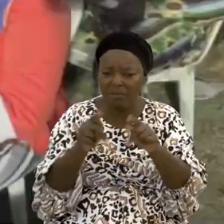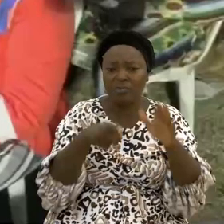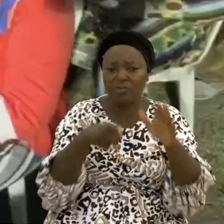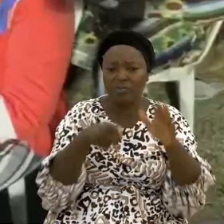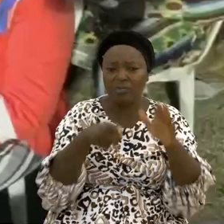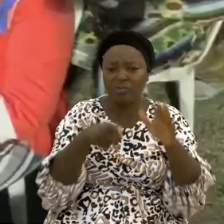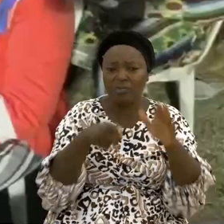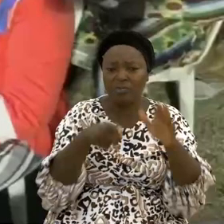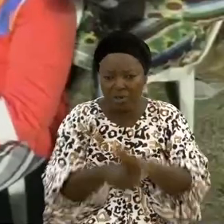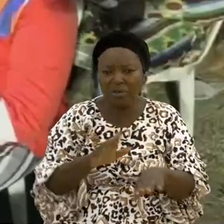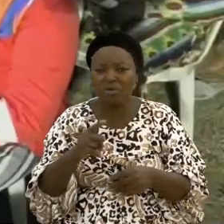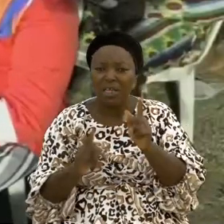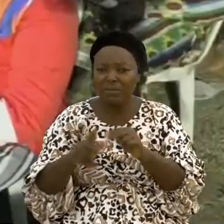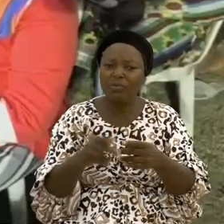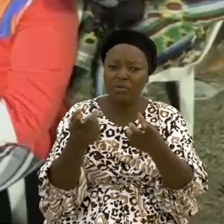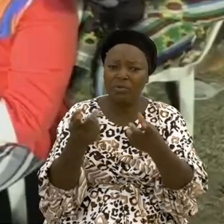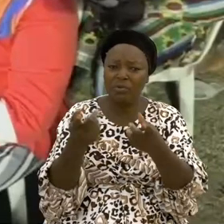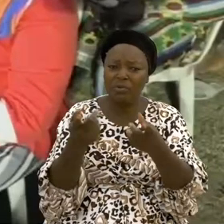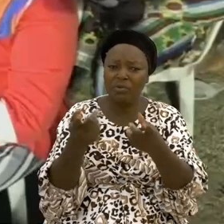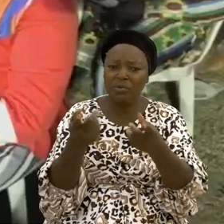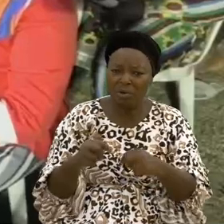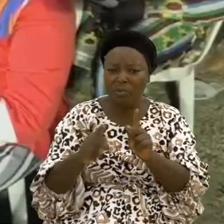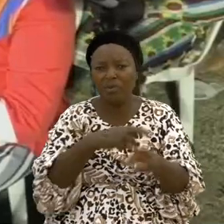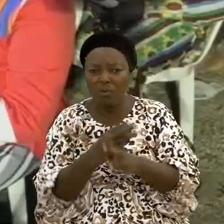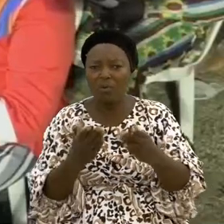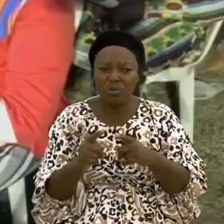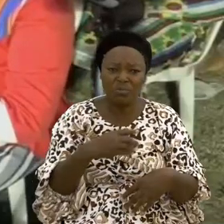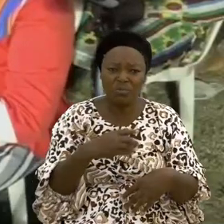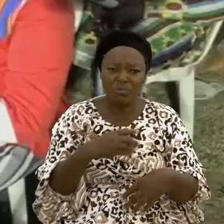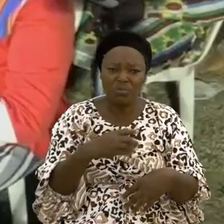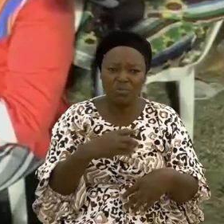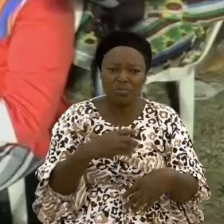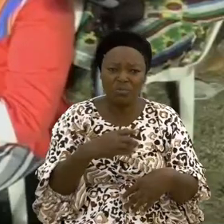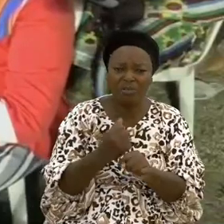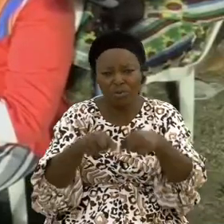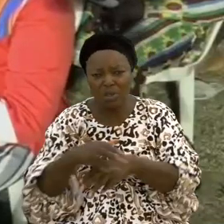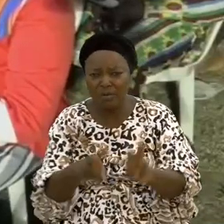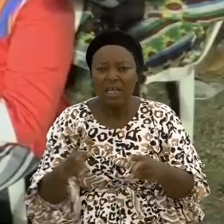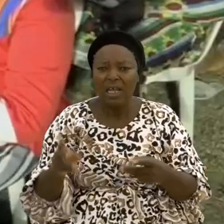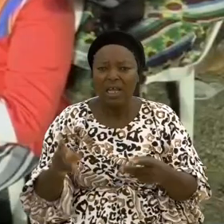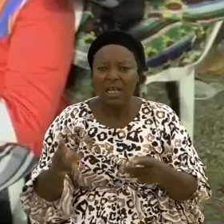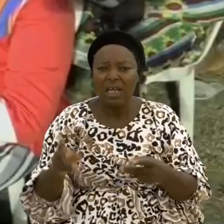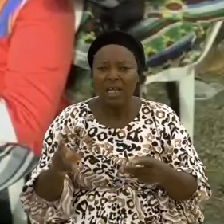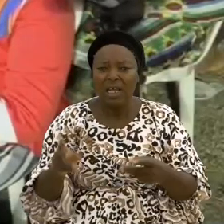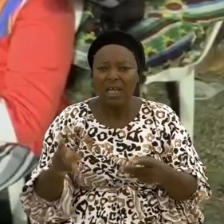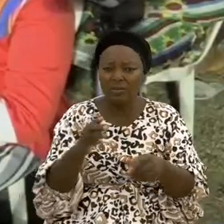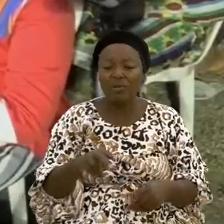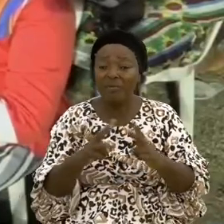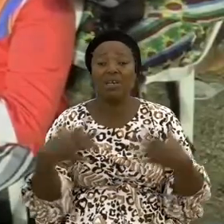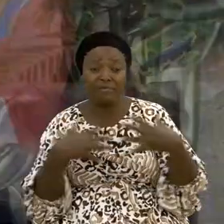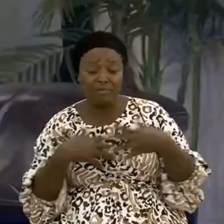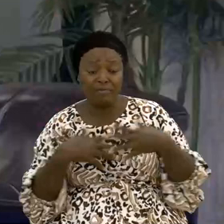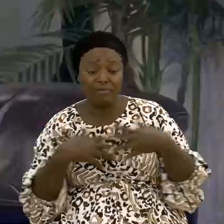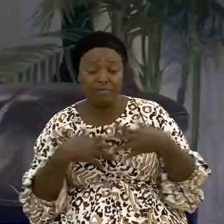on you, every time the people of the world, they want to bend you to their own way, you're always afraid and you're always timid. You